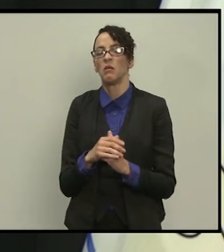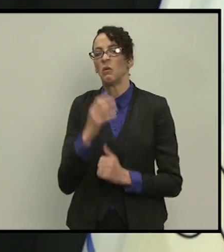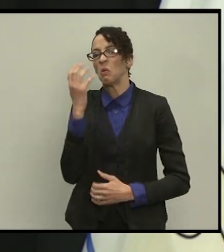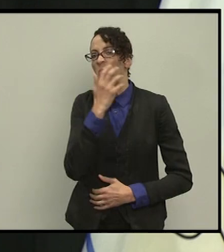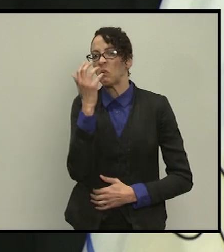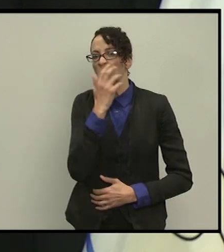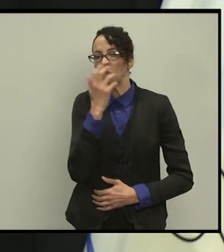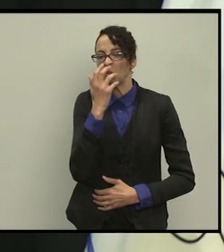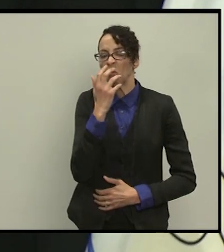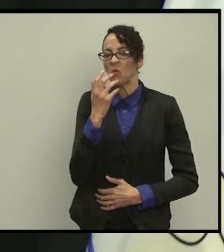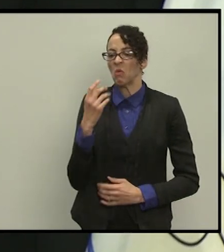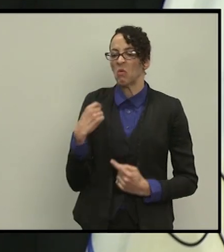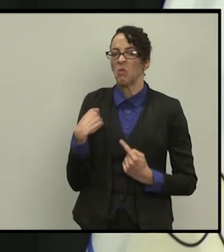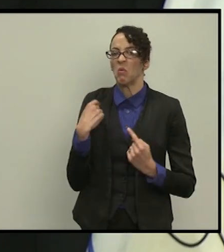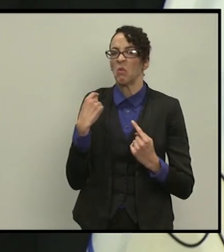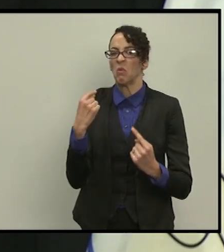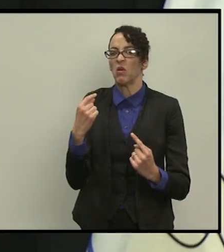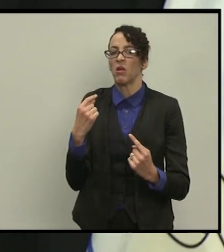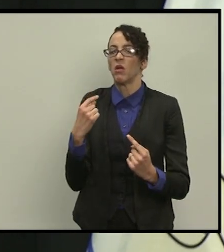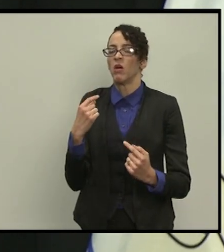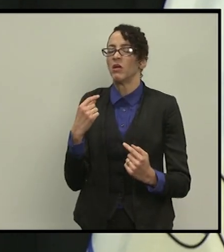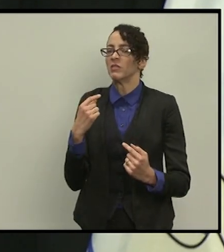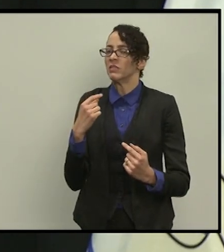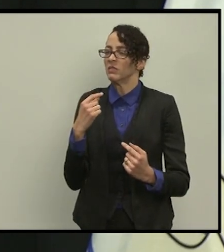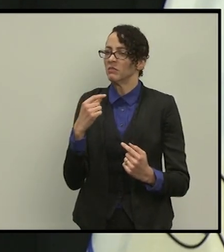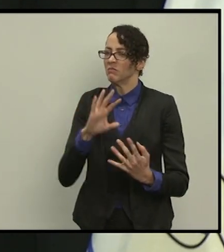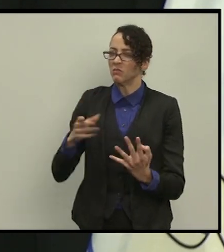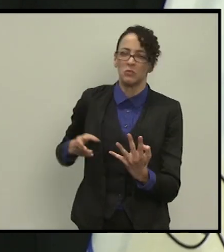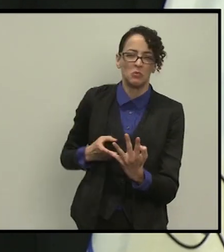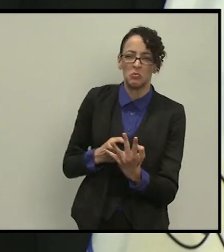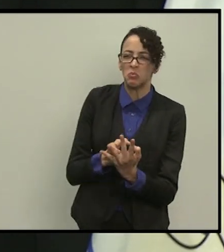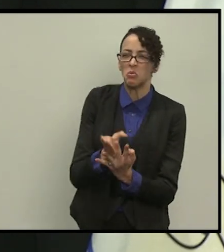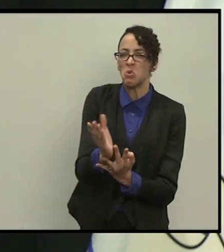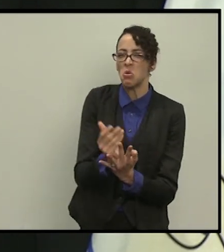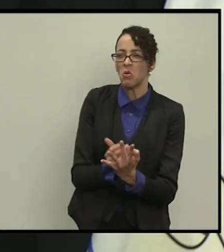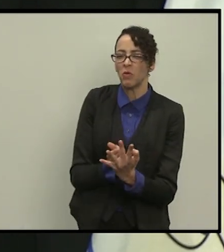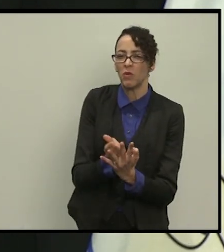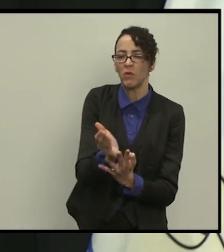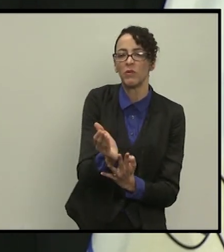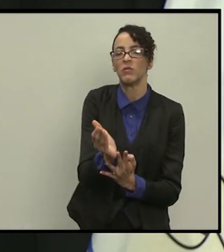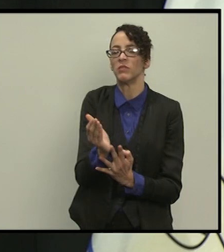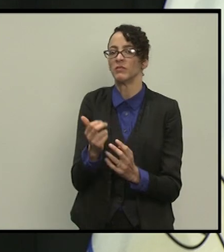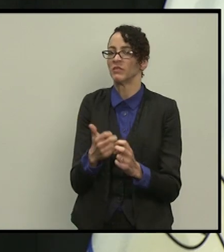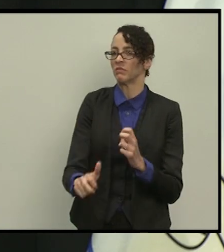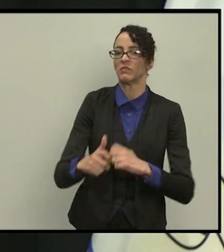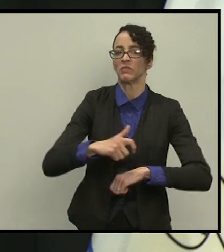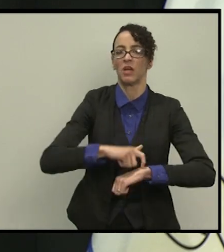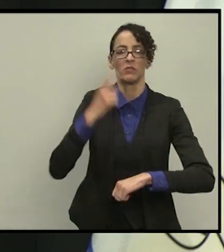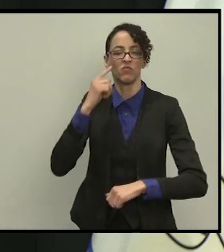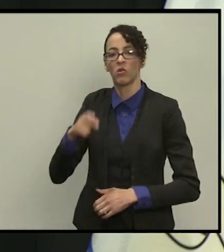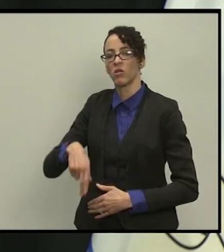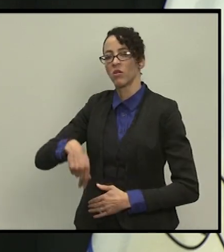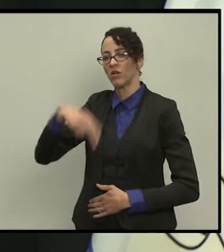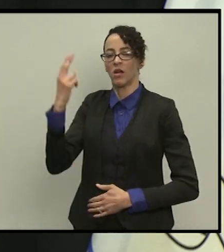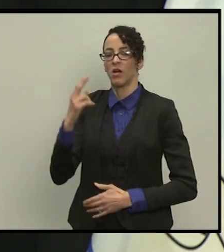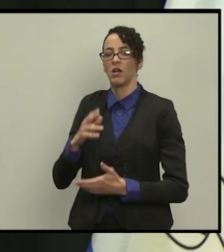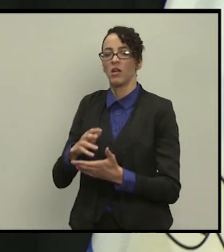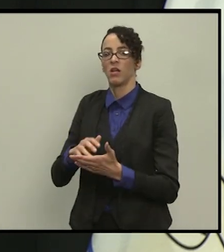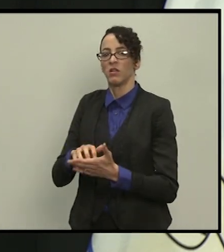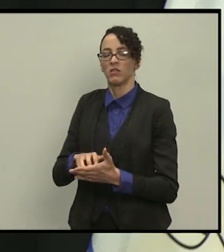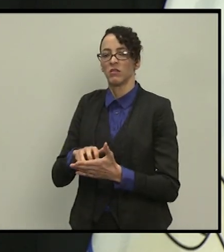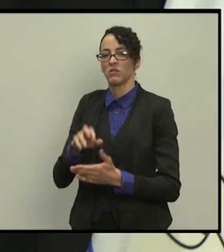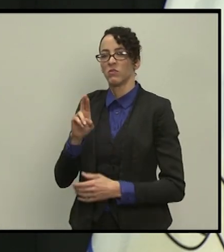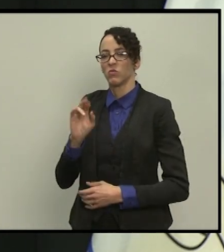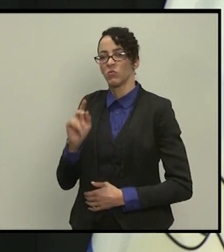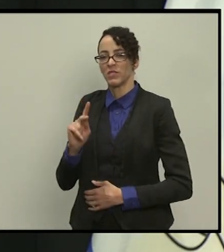path through our most vulnerable populations. We are working to ensure that this health emergency does not